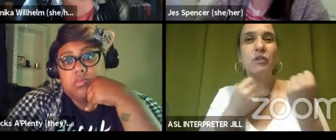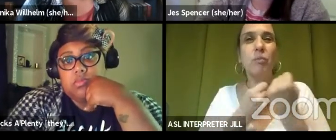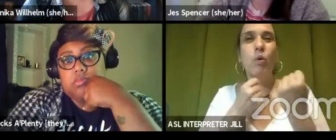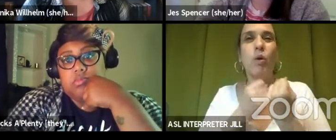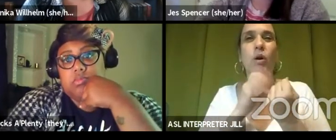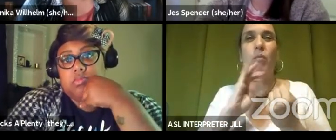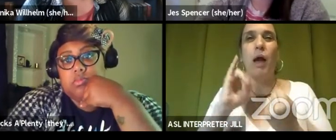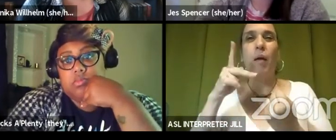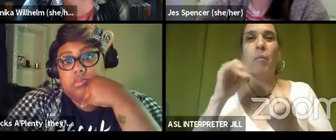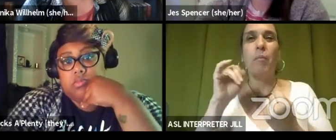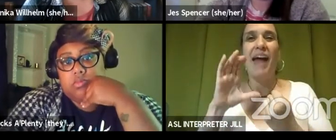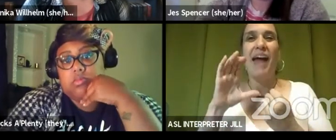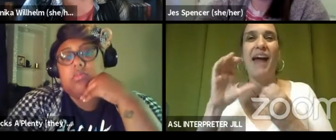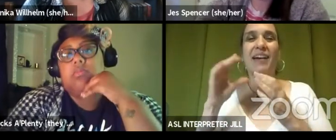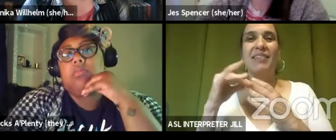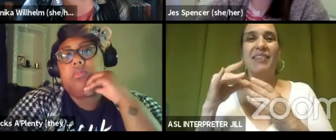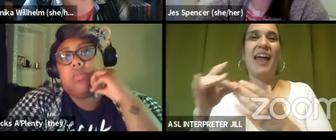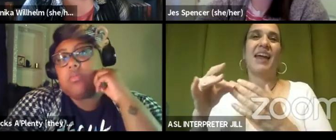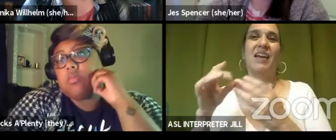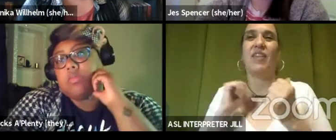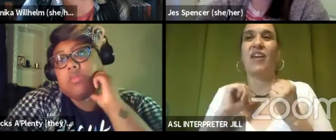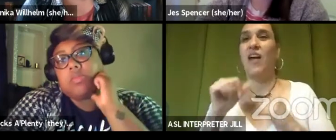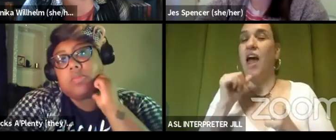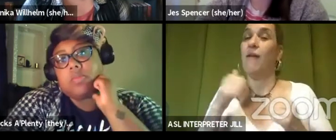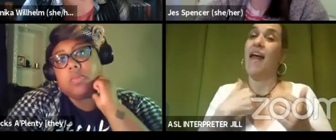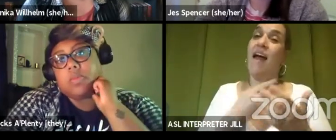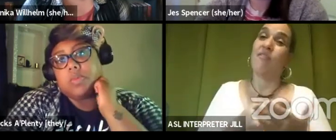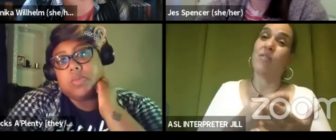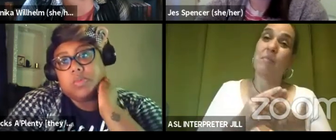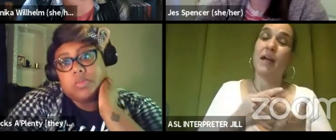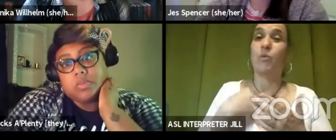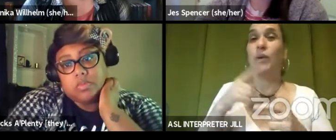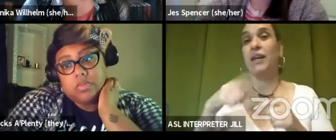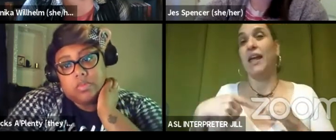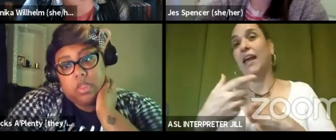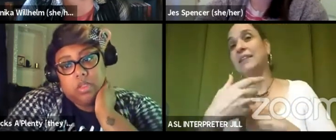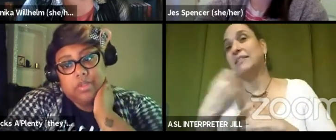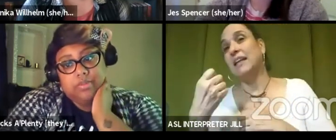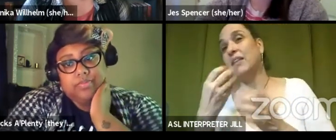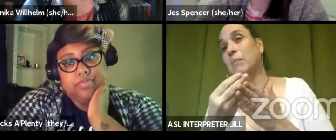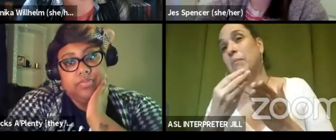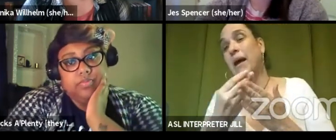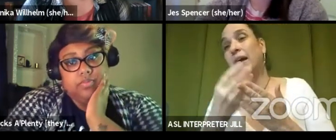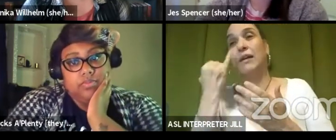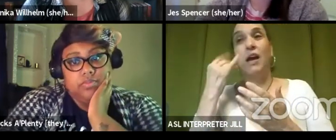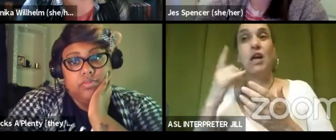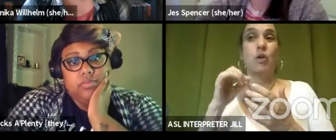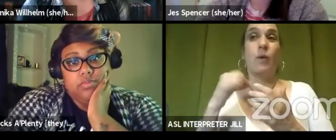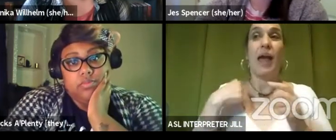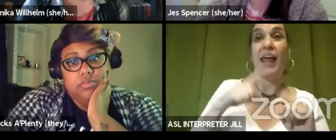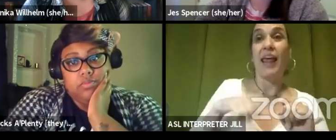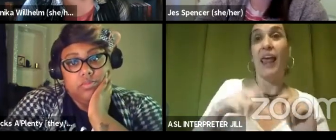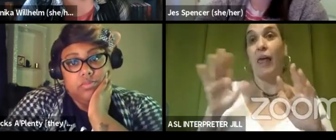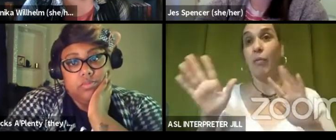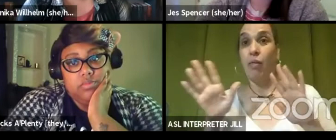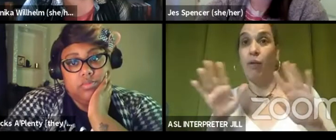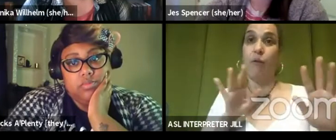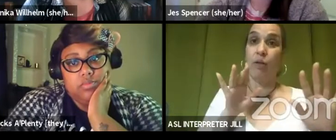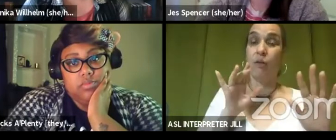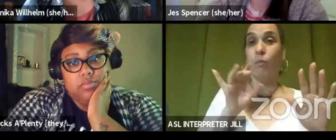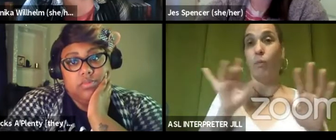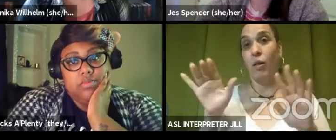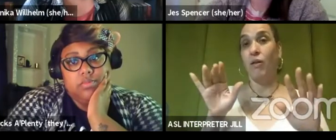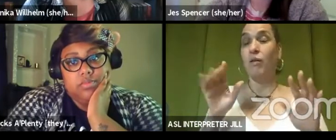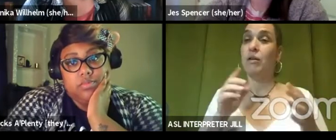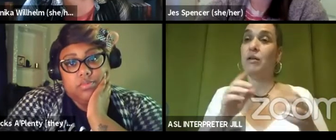to is the money. I don't have the money. We can't take the money. If I do, I can't. Oh, do. But all of that, like hemming and